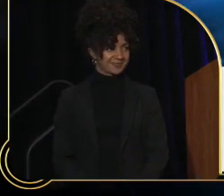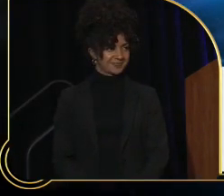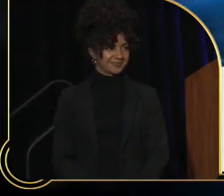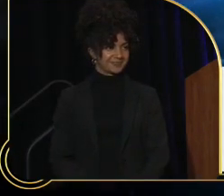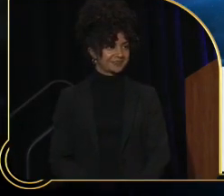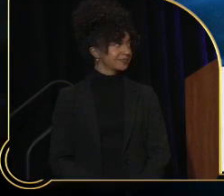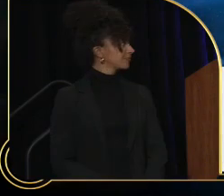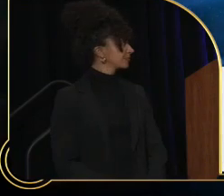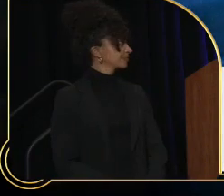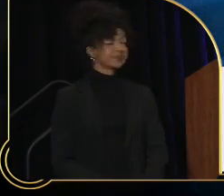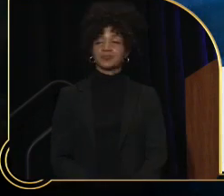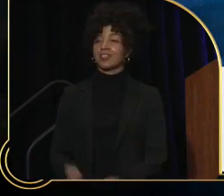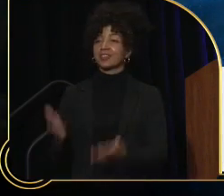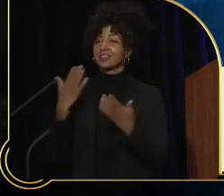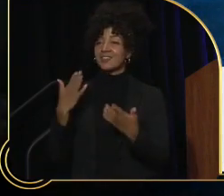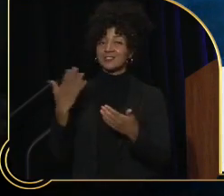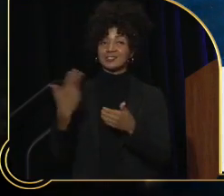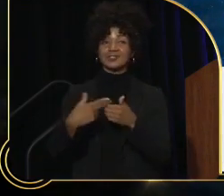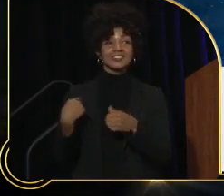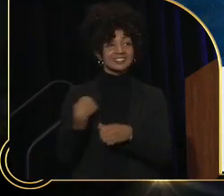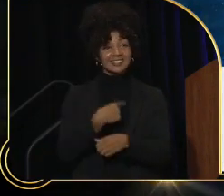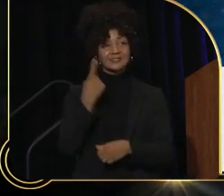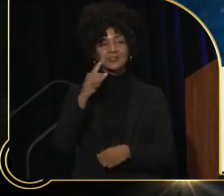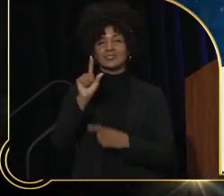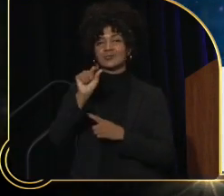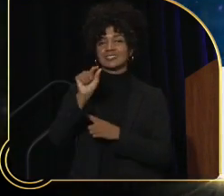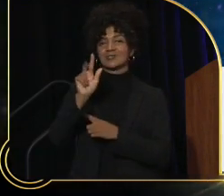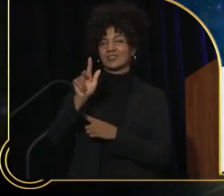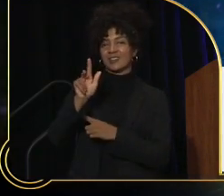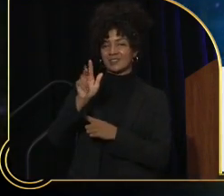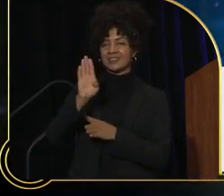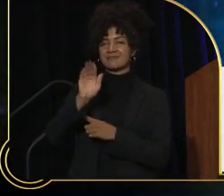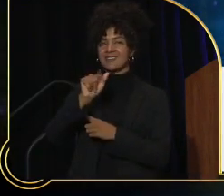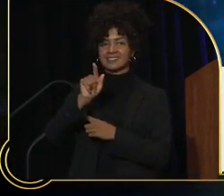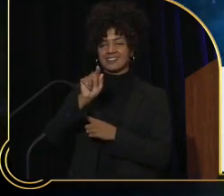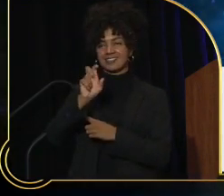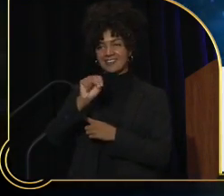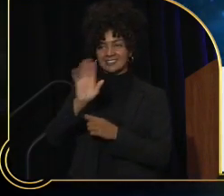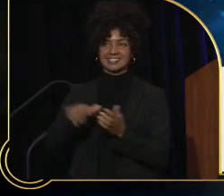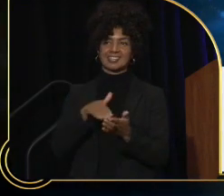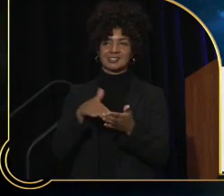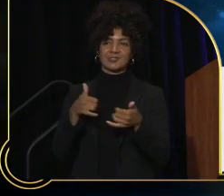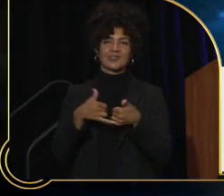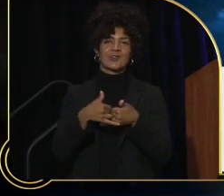Thank you for joining us for the 2023 Bazelon Center Awards.